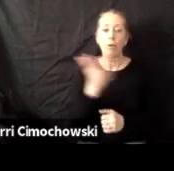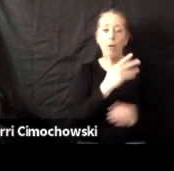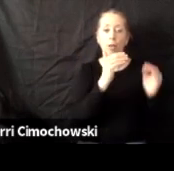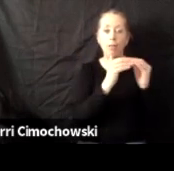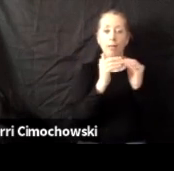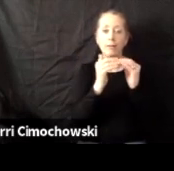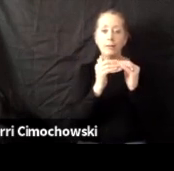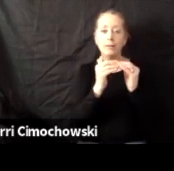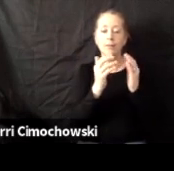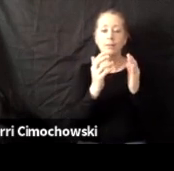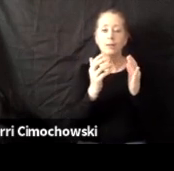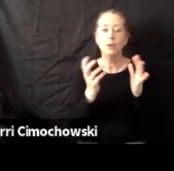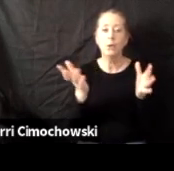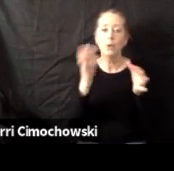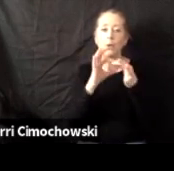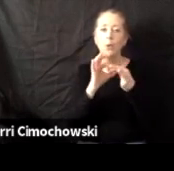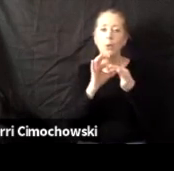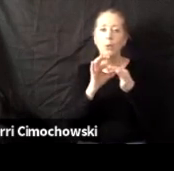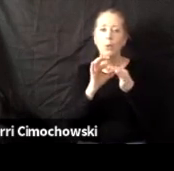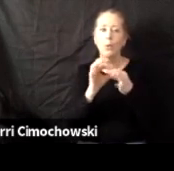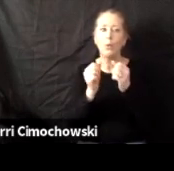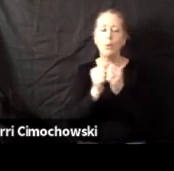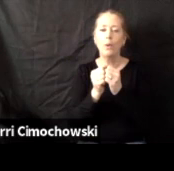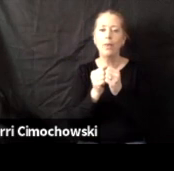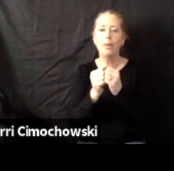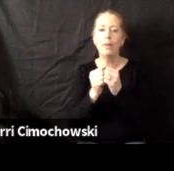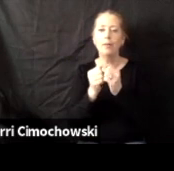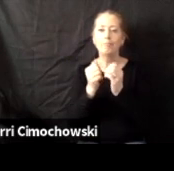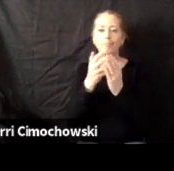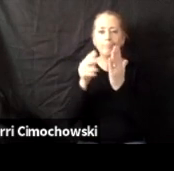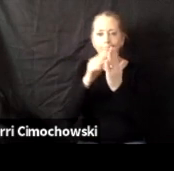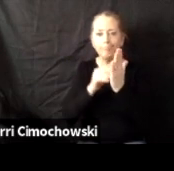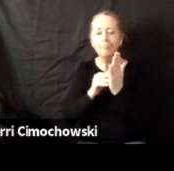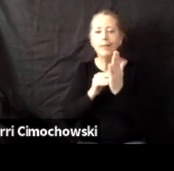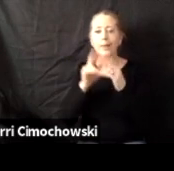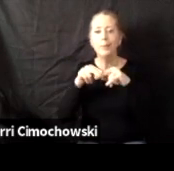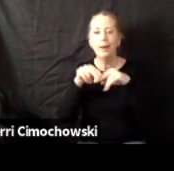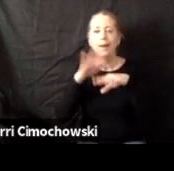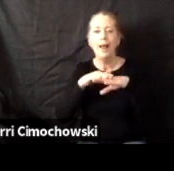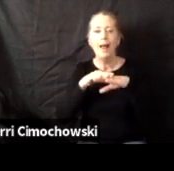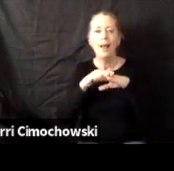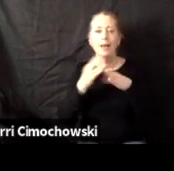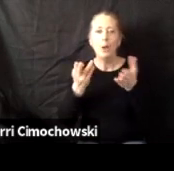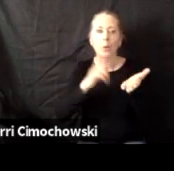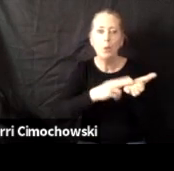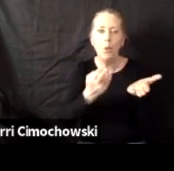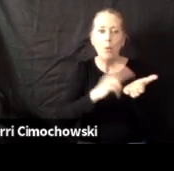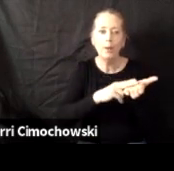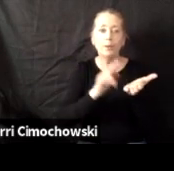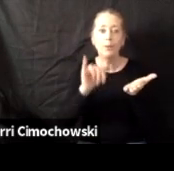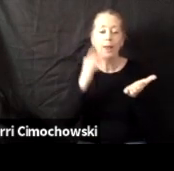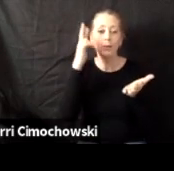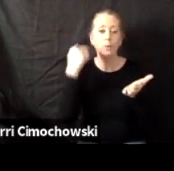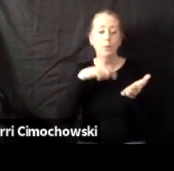board tables. So depending on our enrollment, and that's why we need this decision so